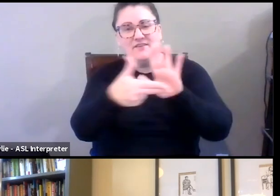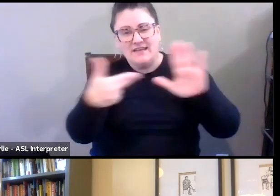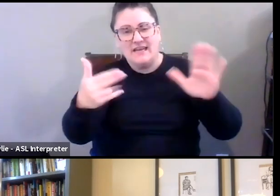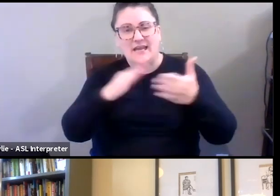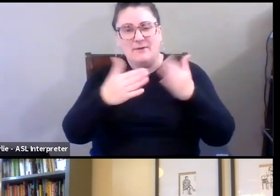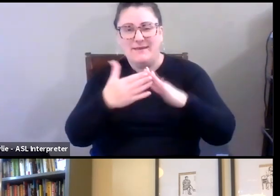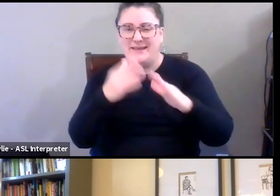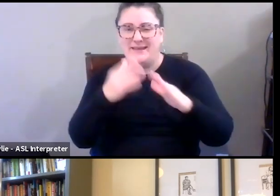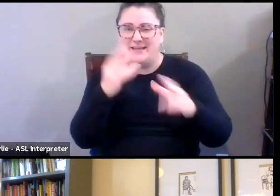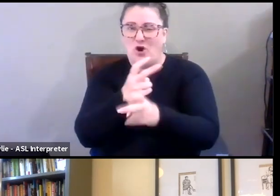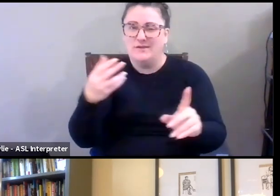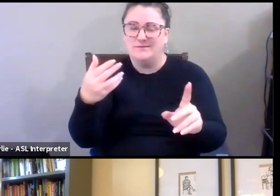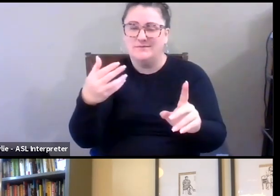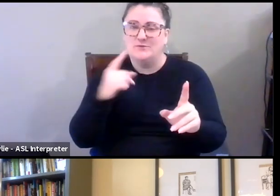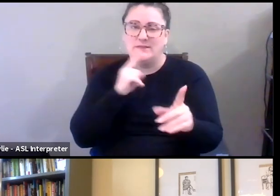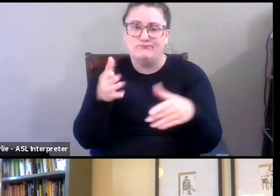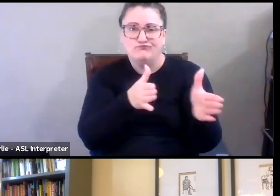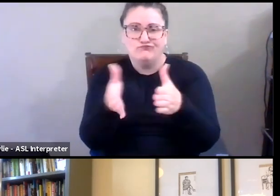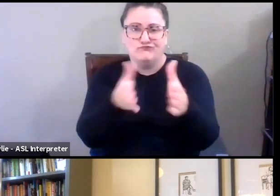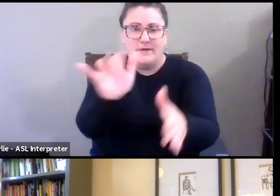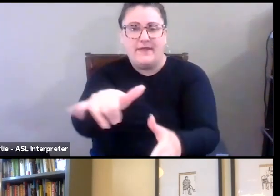thread.